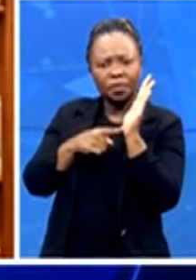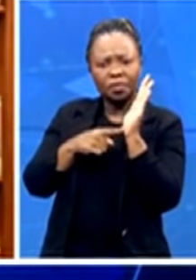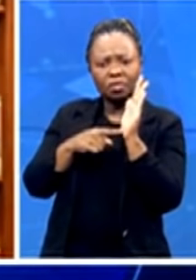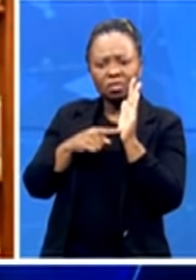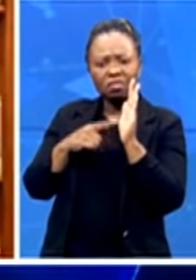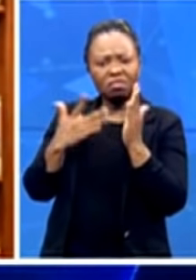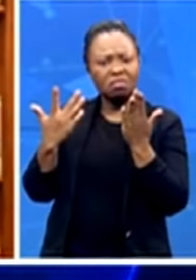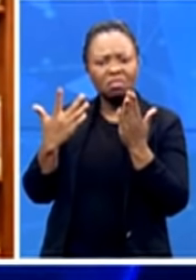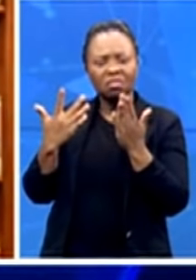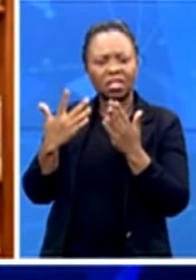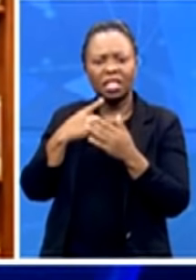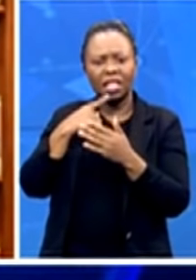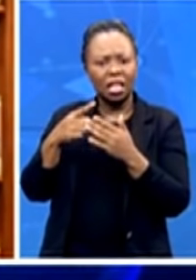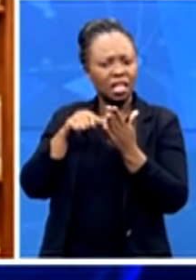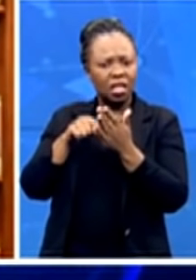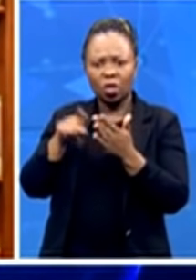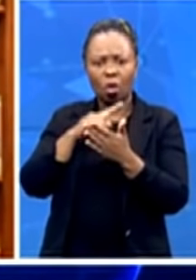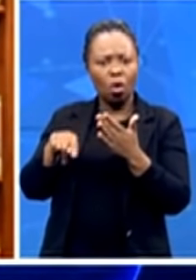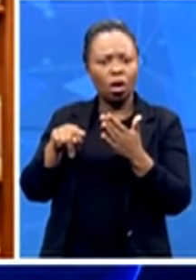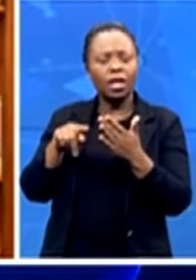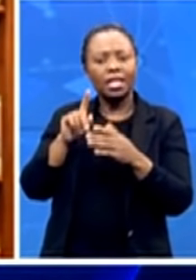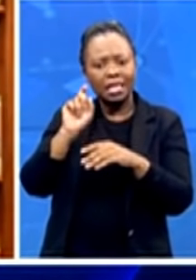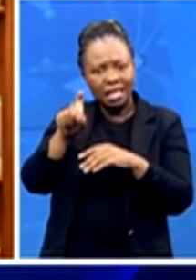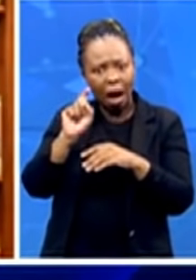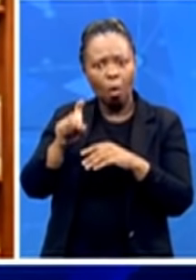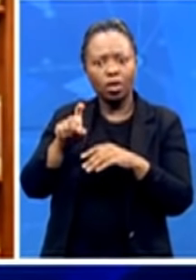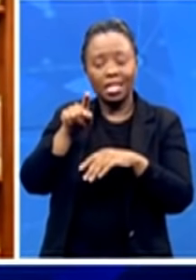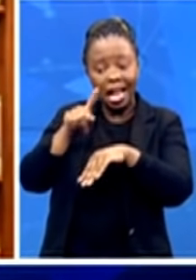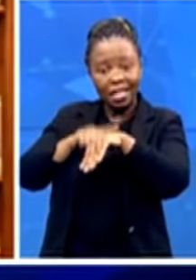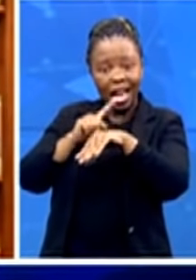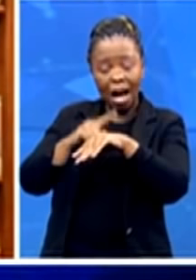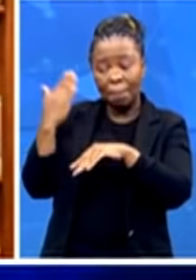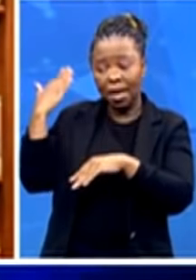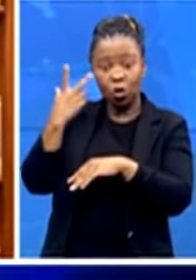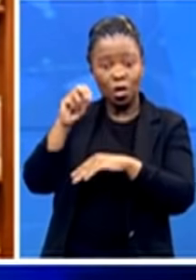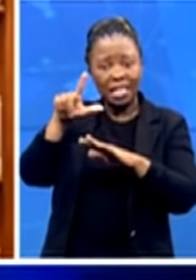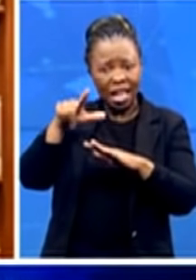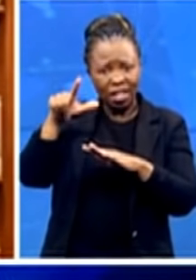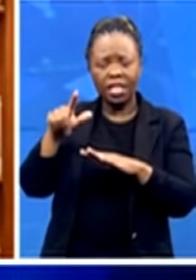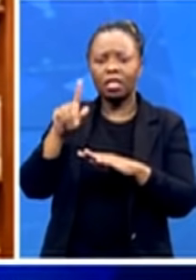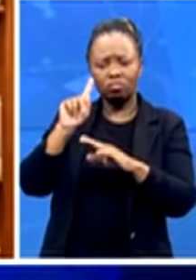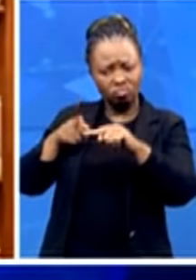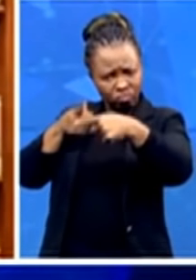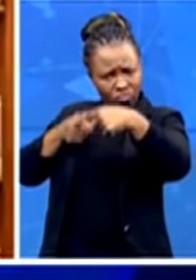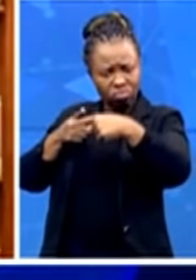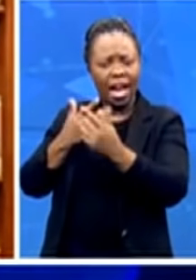was adopted in the first place back in 2017, given the kind of power and the level of influence that he